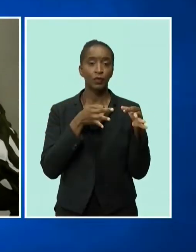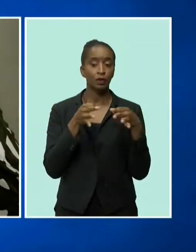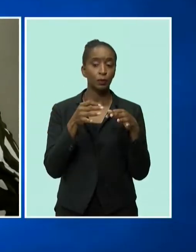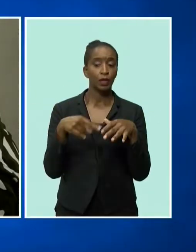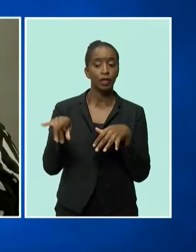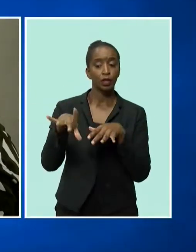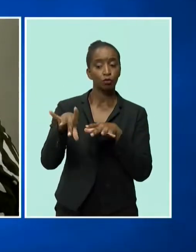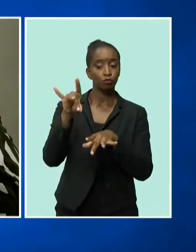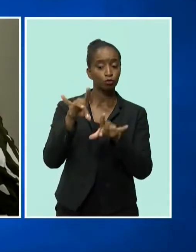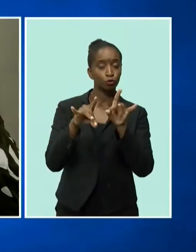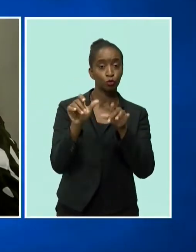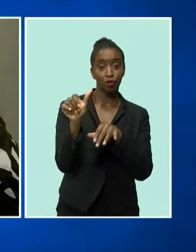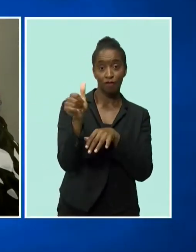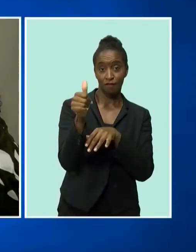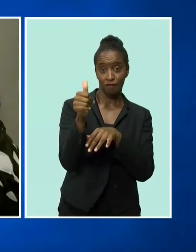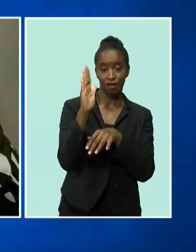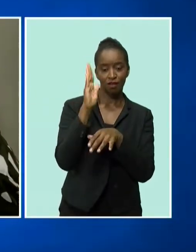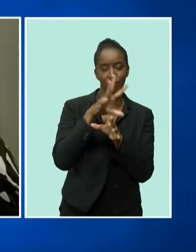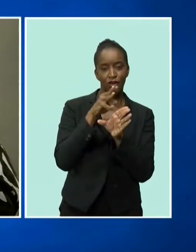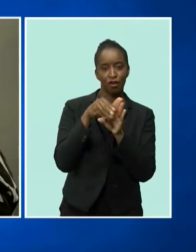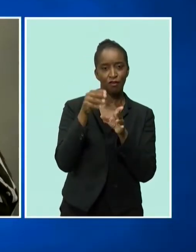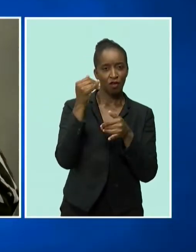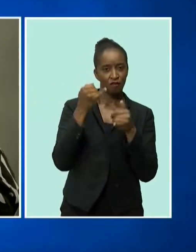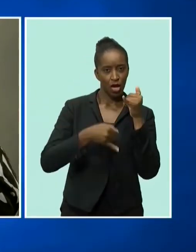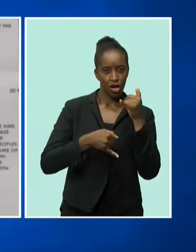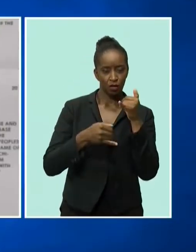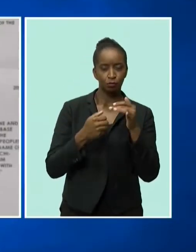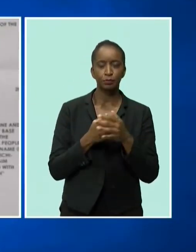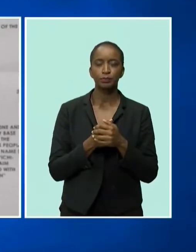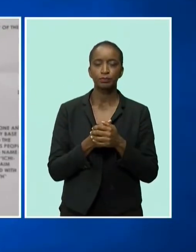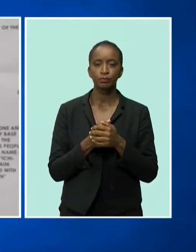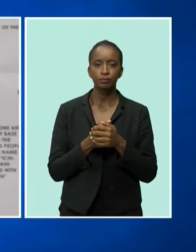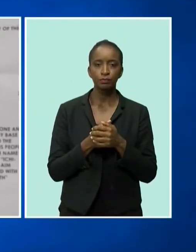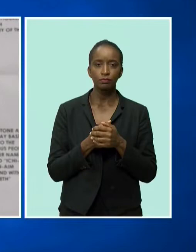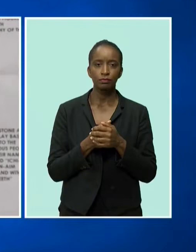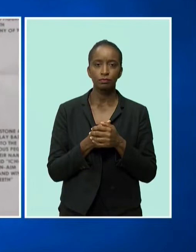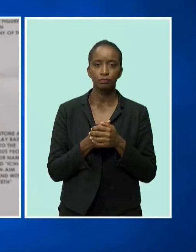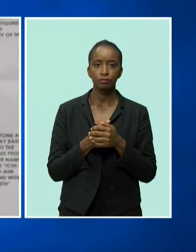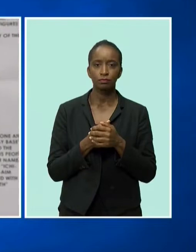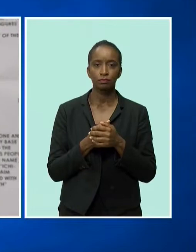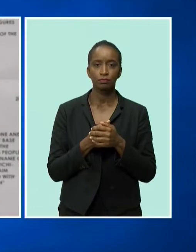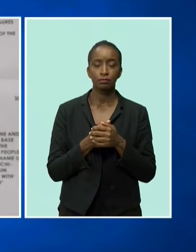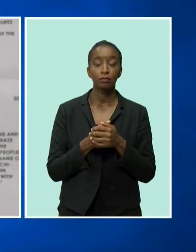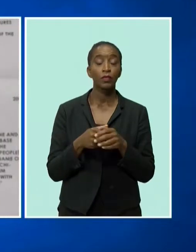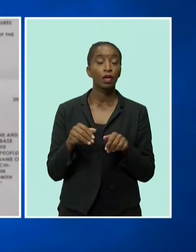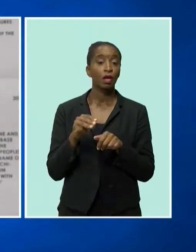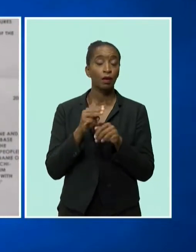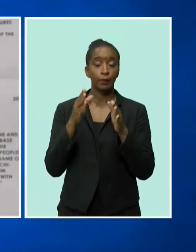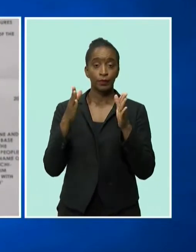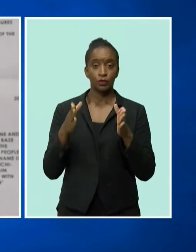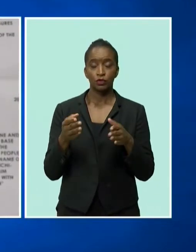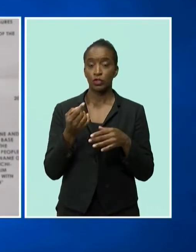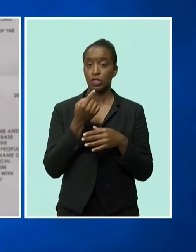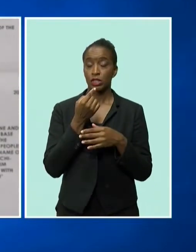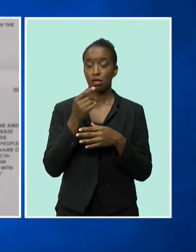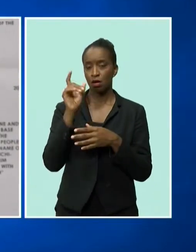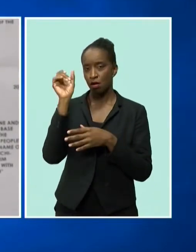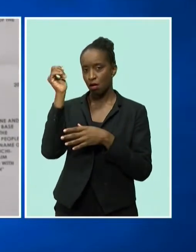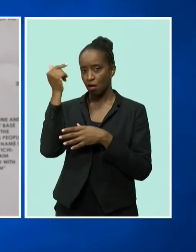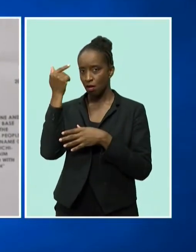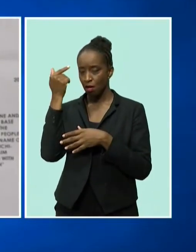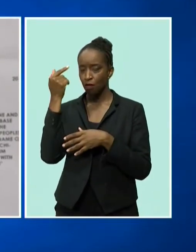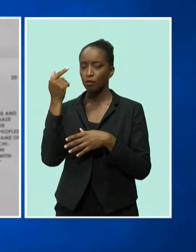and presenting the entrants in the competition with certificates of participation. In her remarks, the minister reiterated that government is